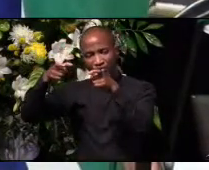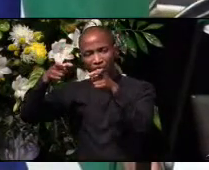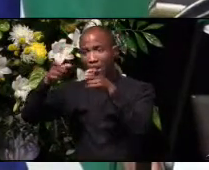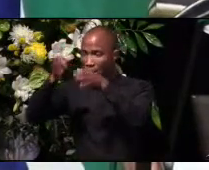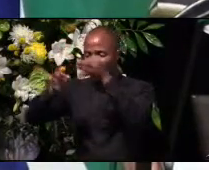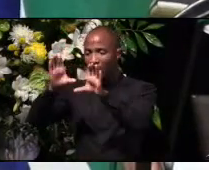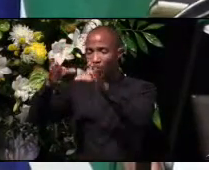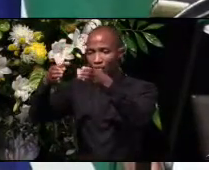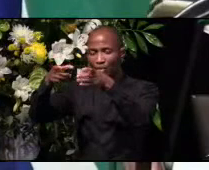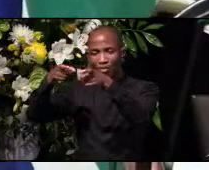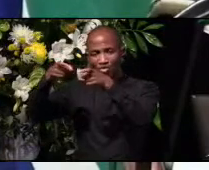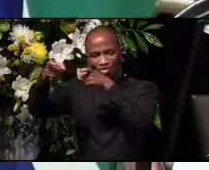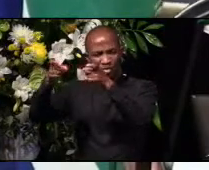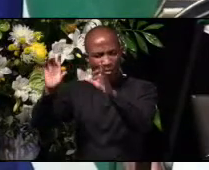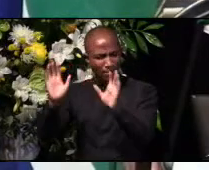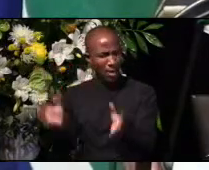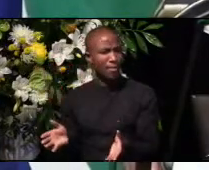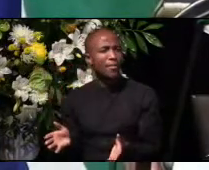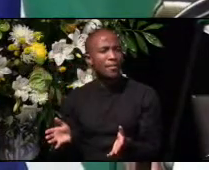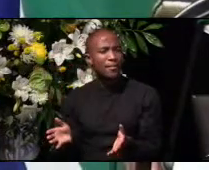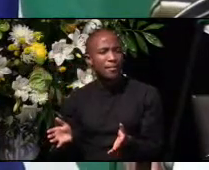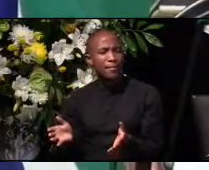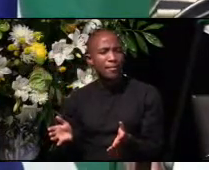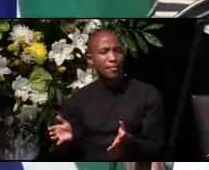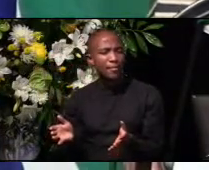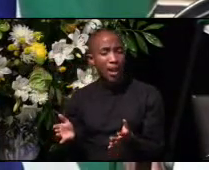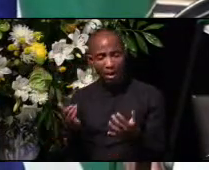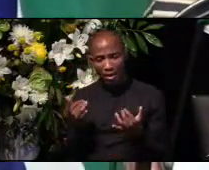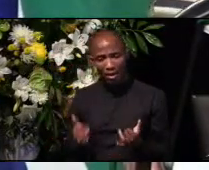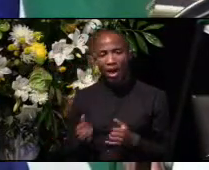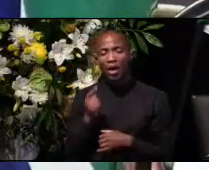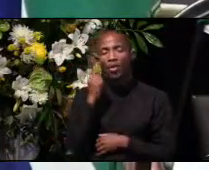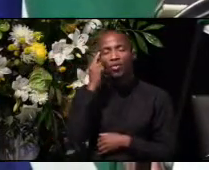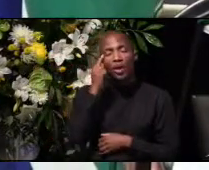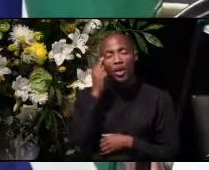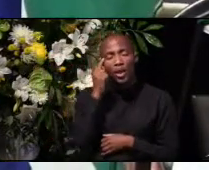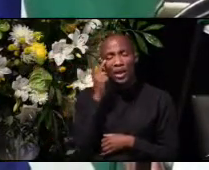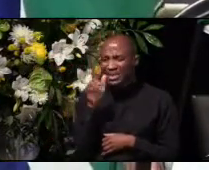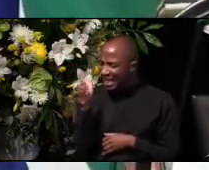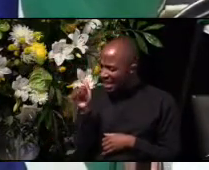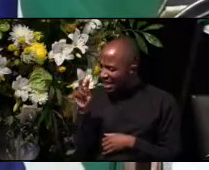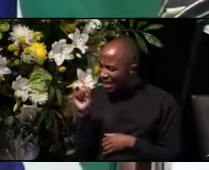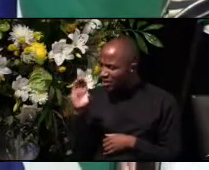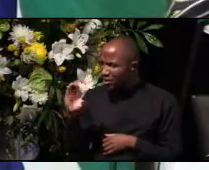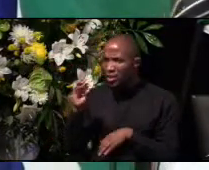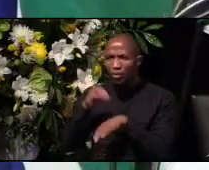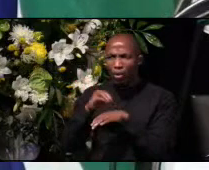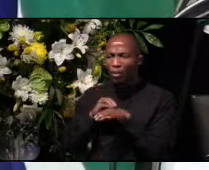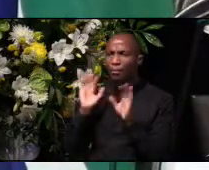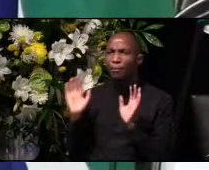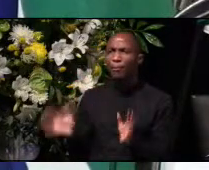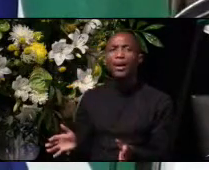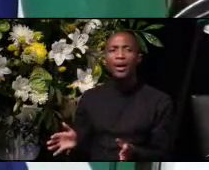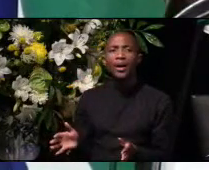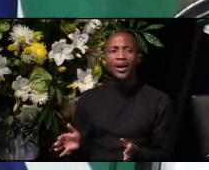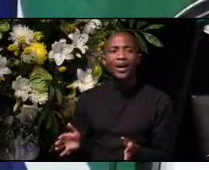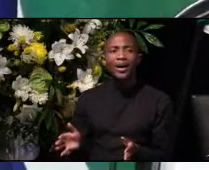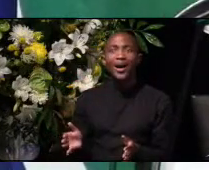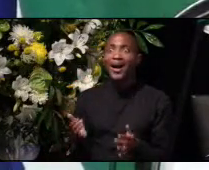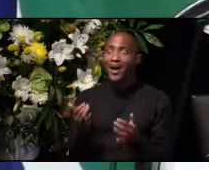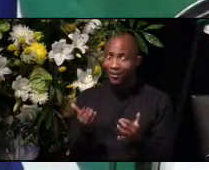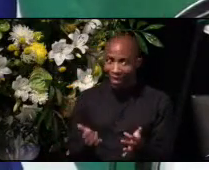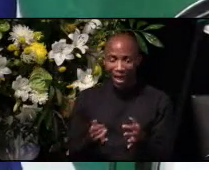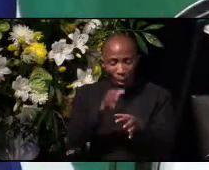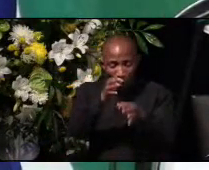we no longer have a problem of the ANC who have a problem of a political